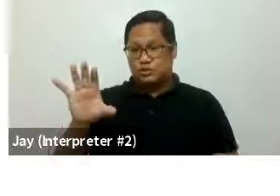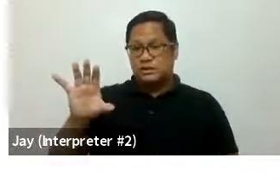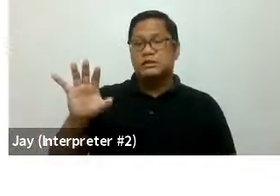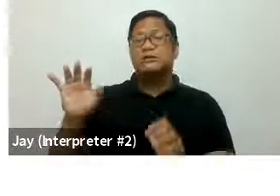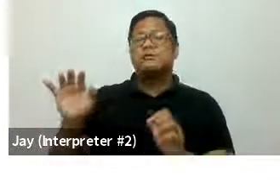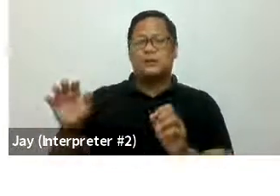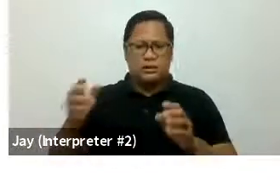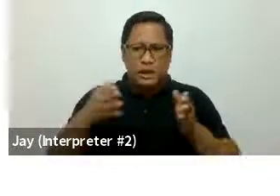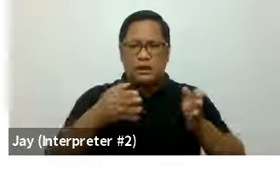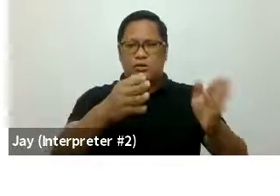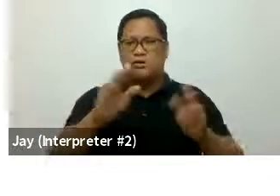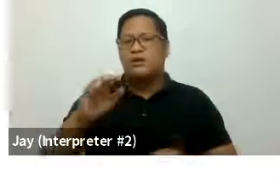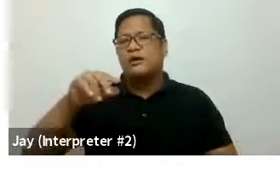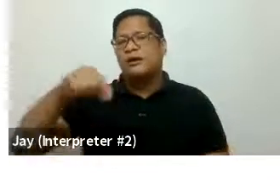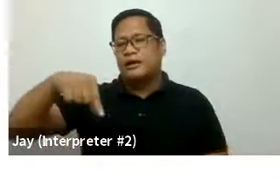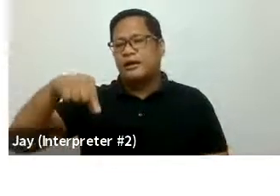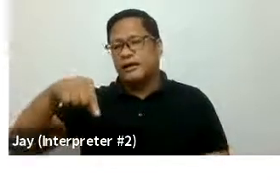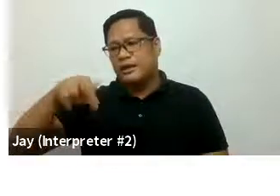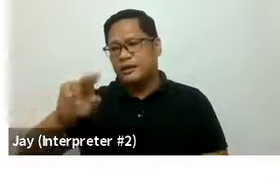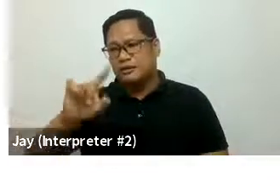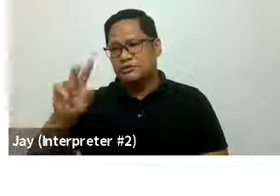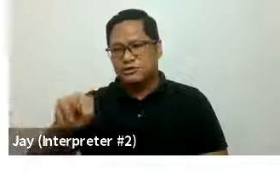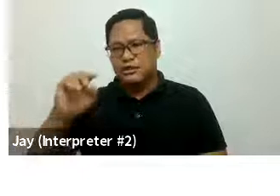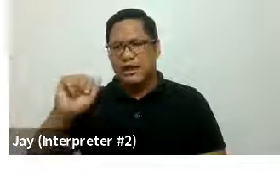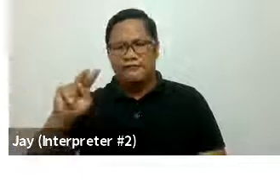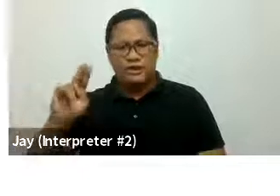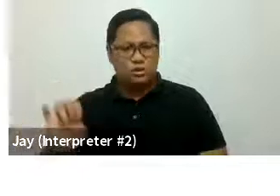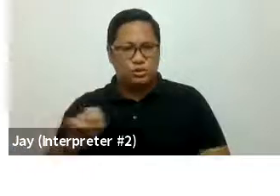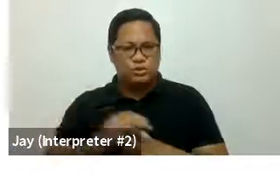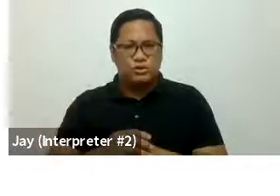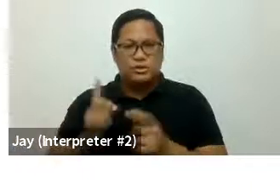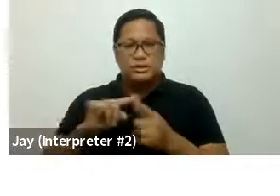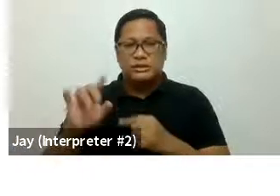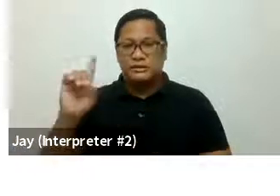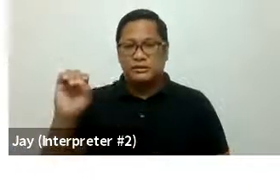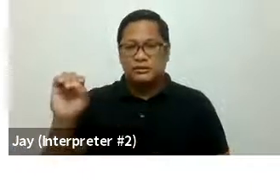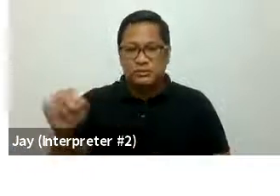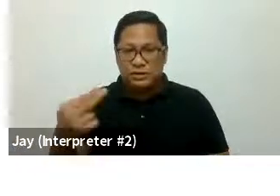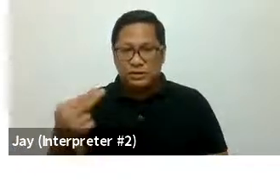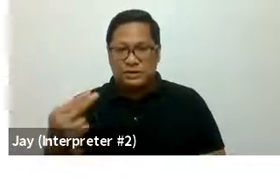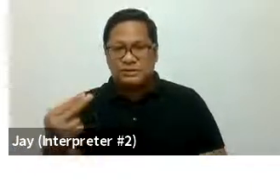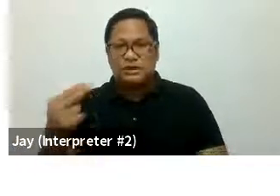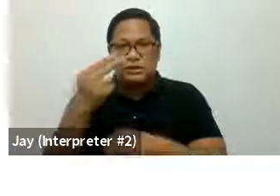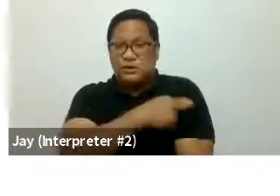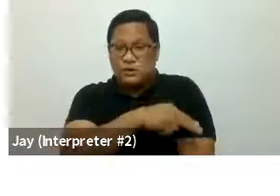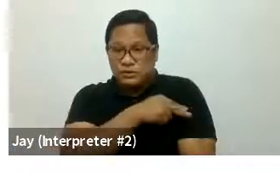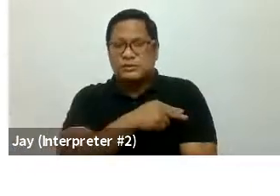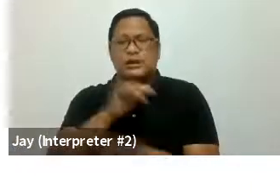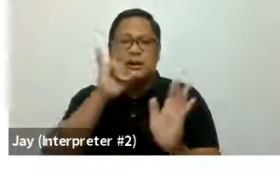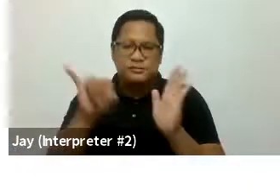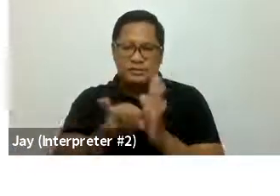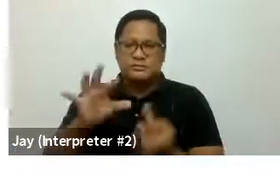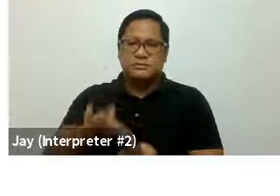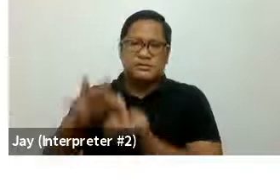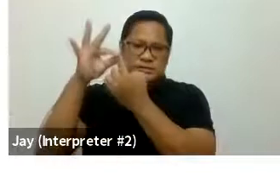Quezon Avenue. And then also the capacity building of DOH hospitals identified as specialty centers